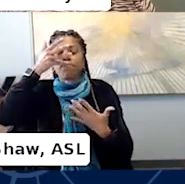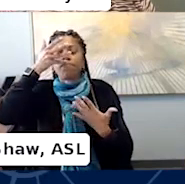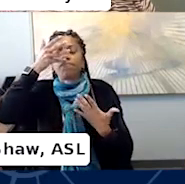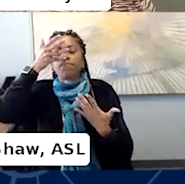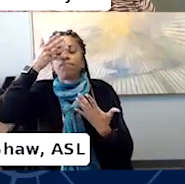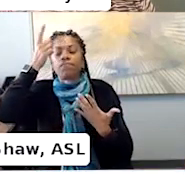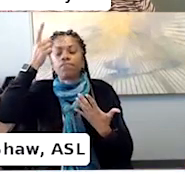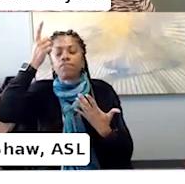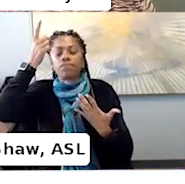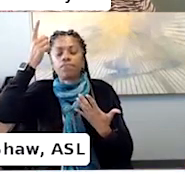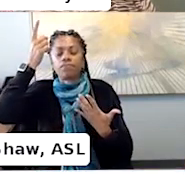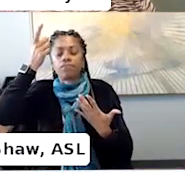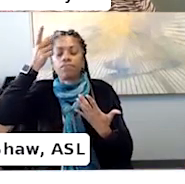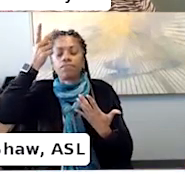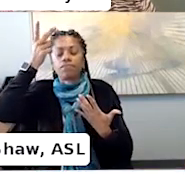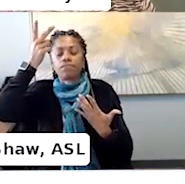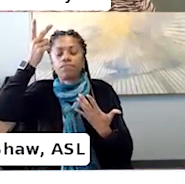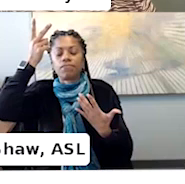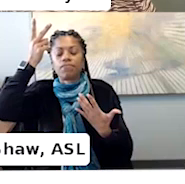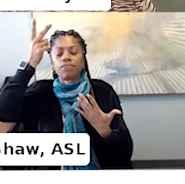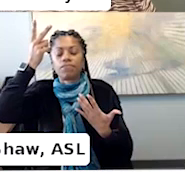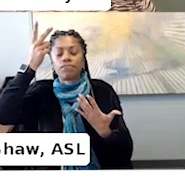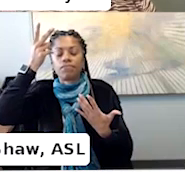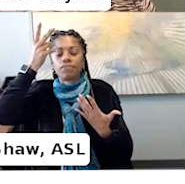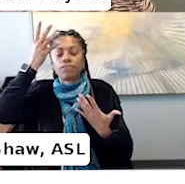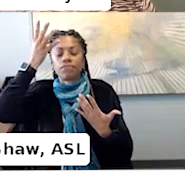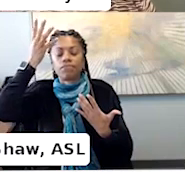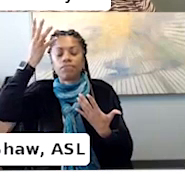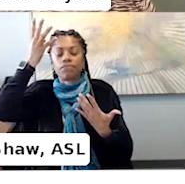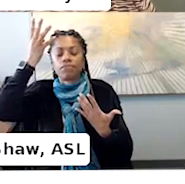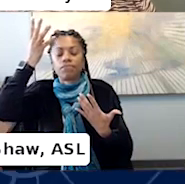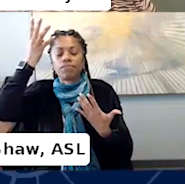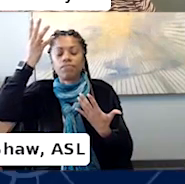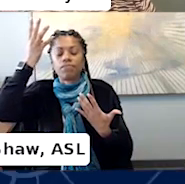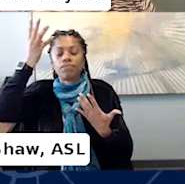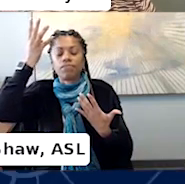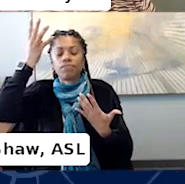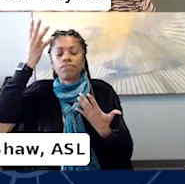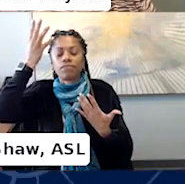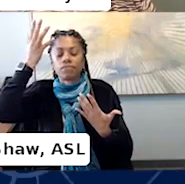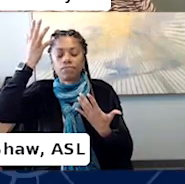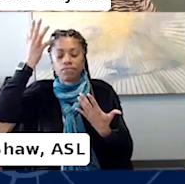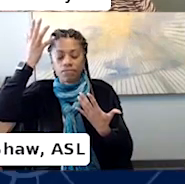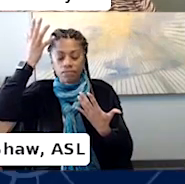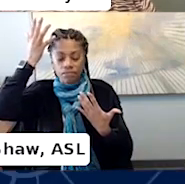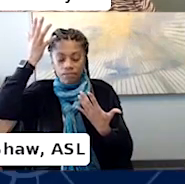1, 2, 3, 4,